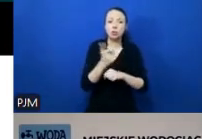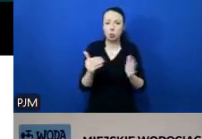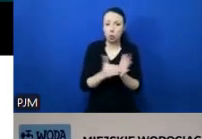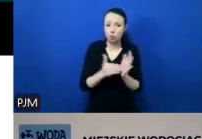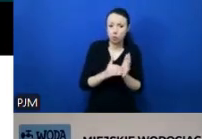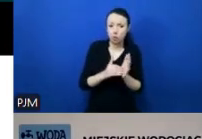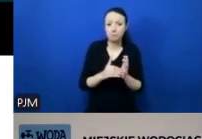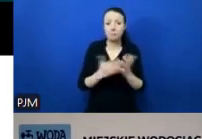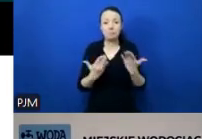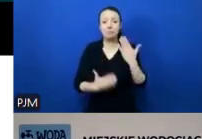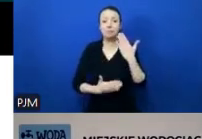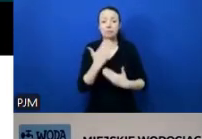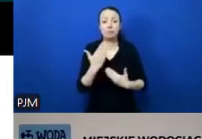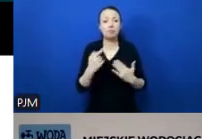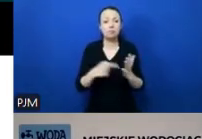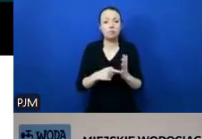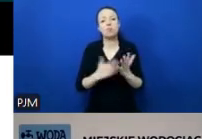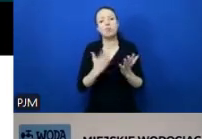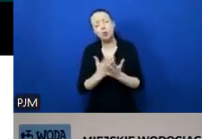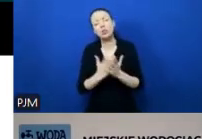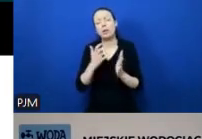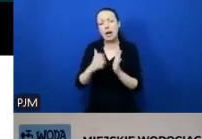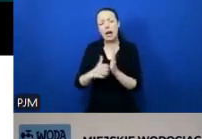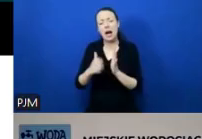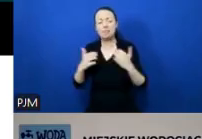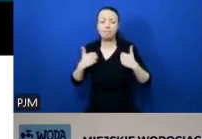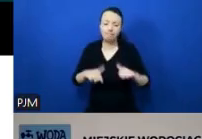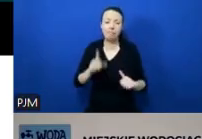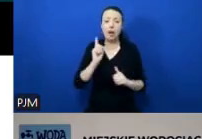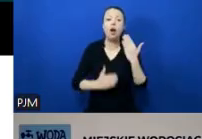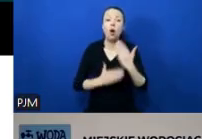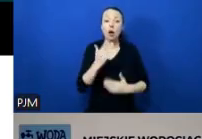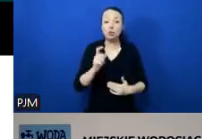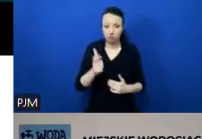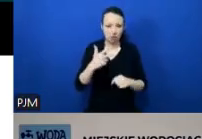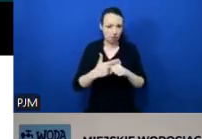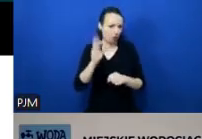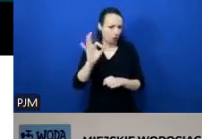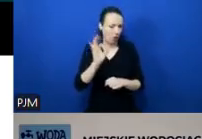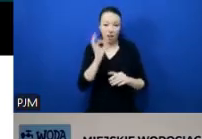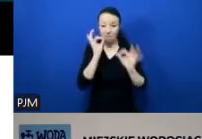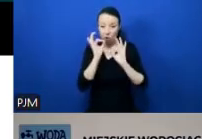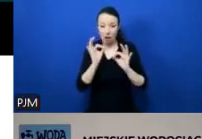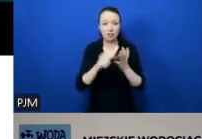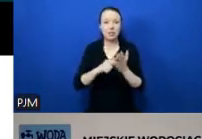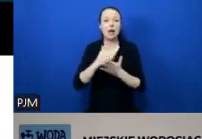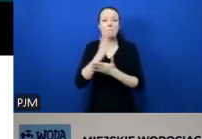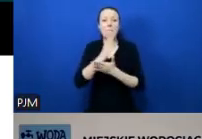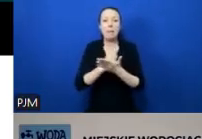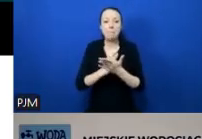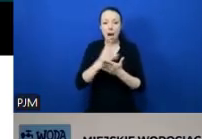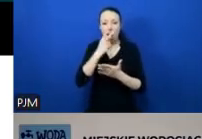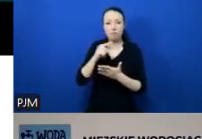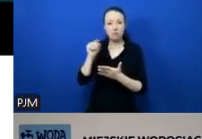showed us that technical documentation is not necessarily valuable. It turned out that 30% of data